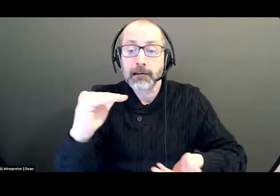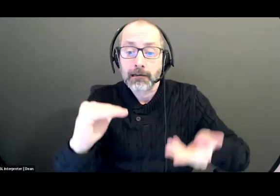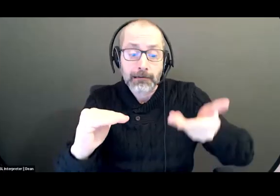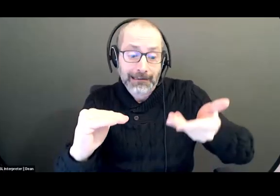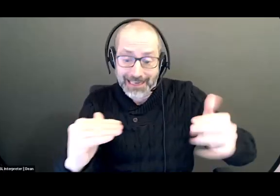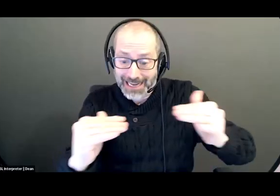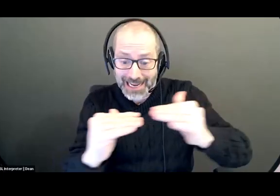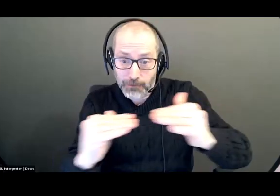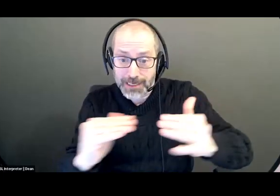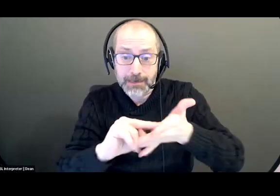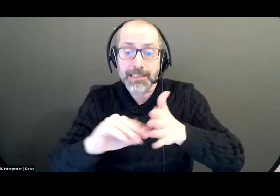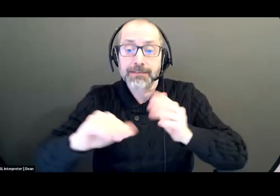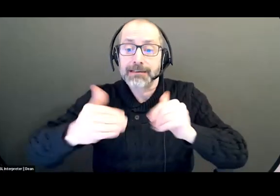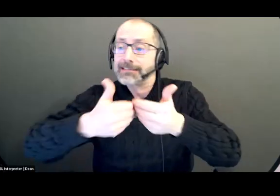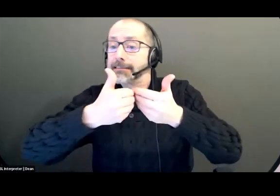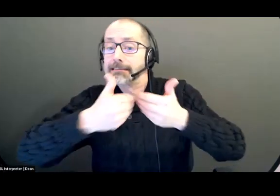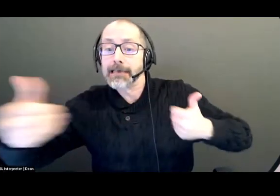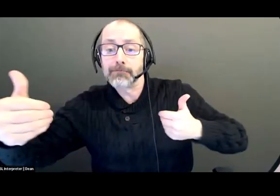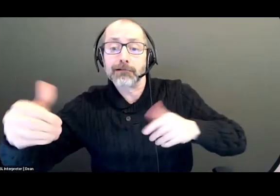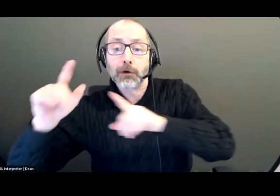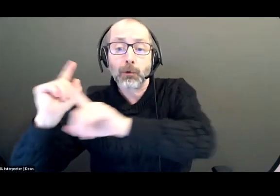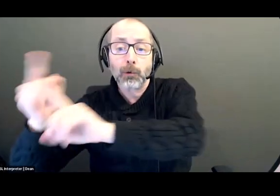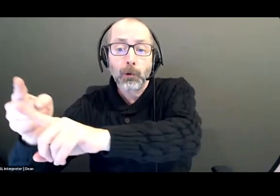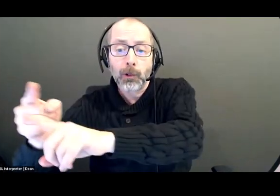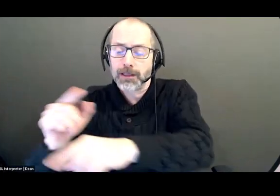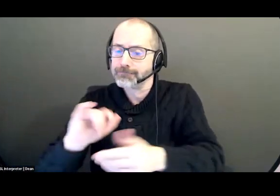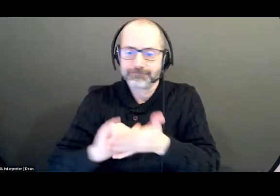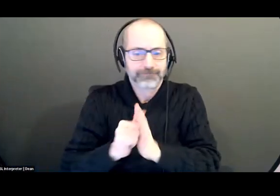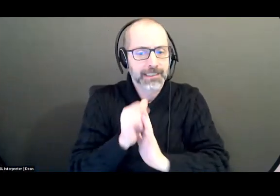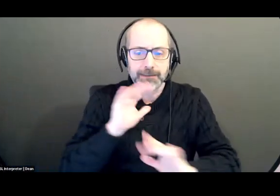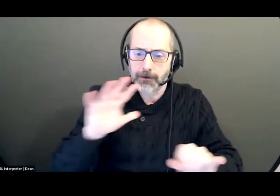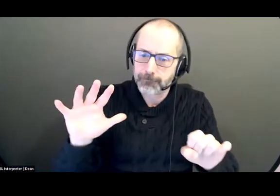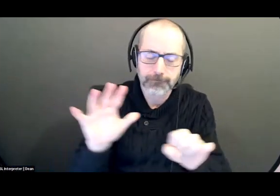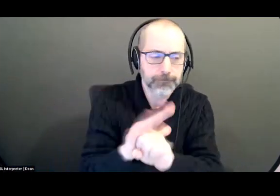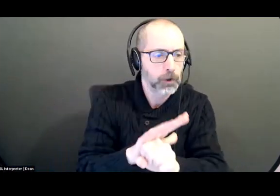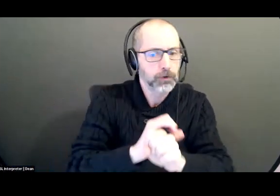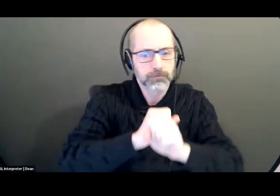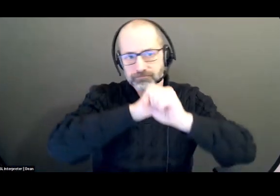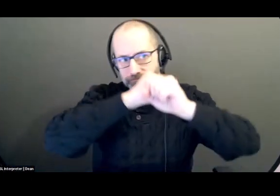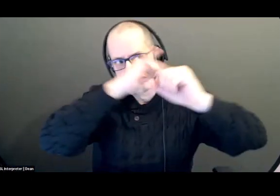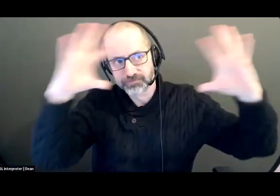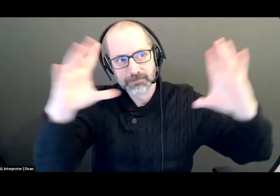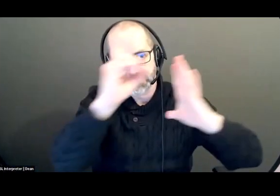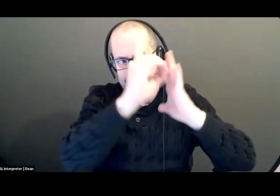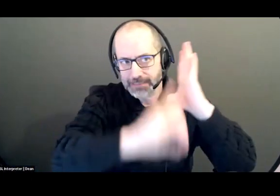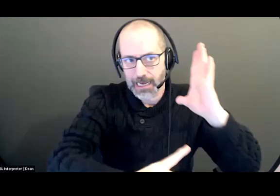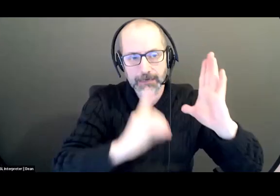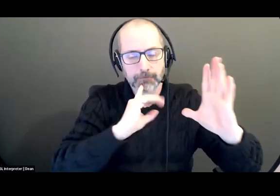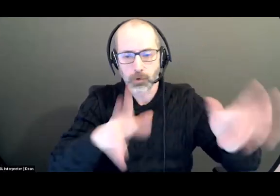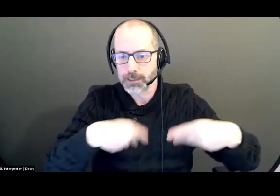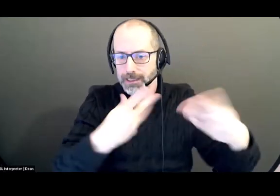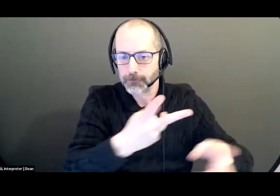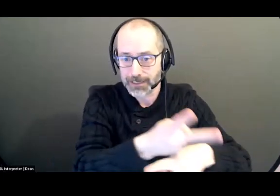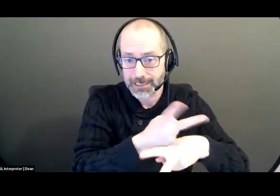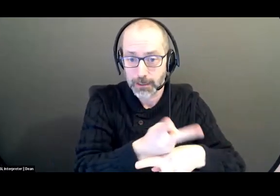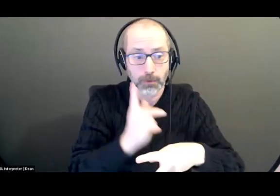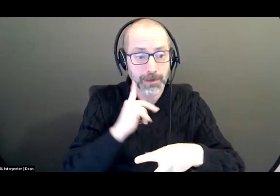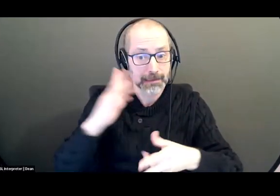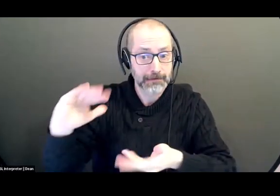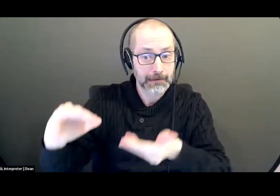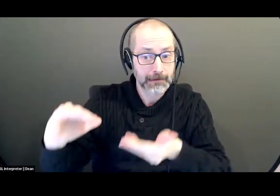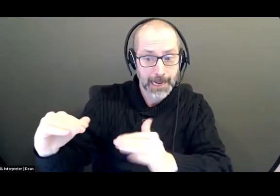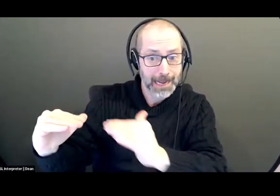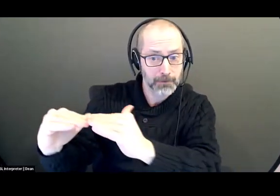One of the most important ideas to remember is this: health equity isn't a separate initiative. It's a lens how we design and